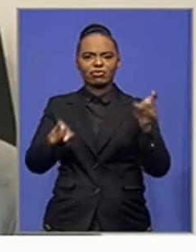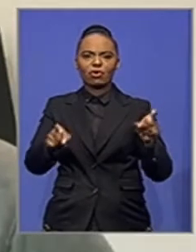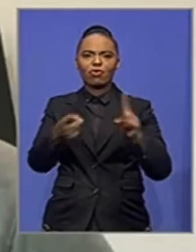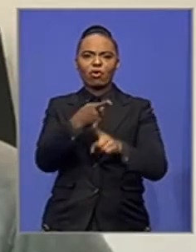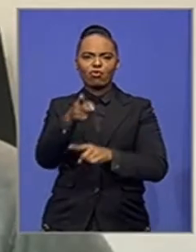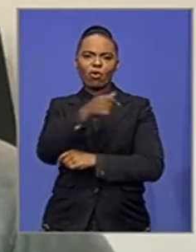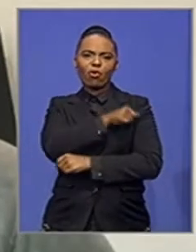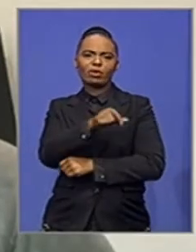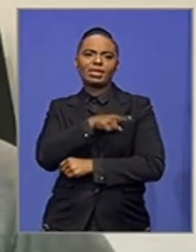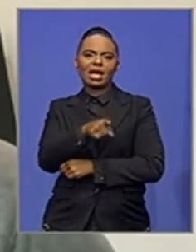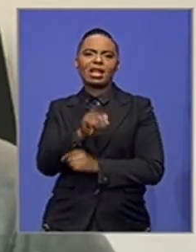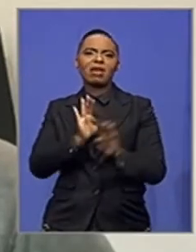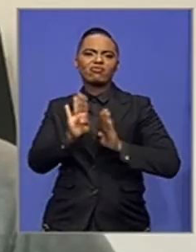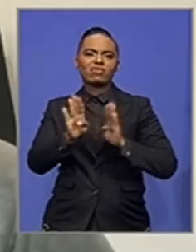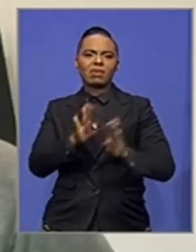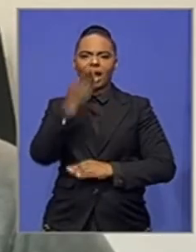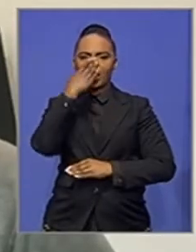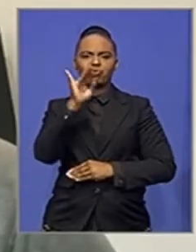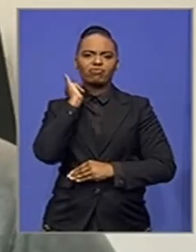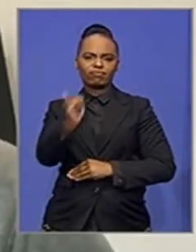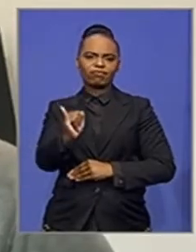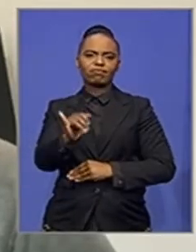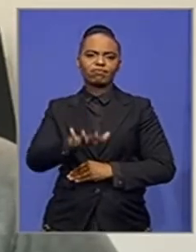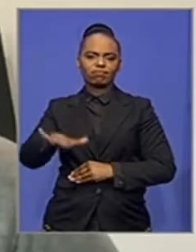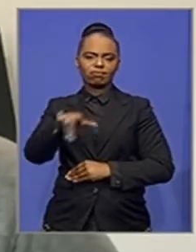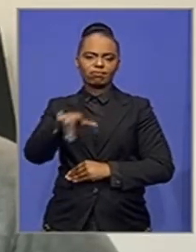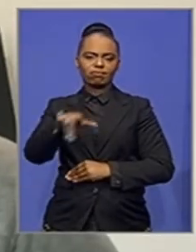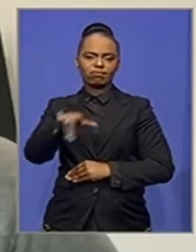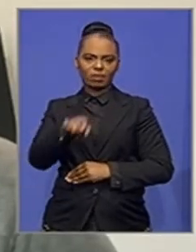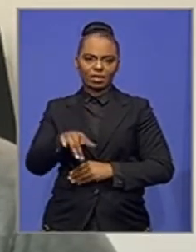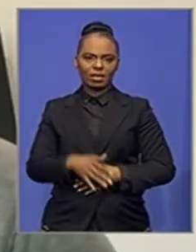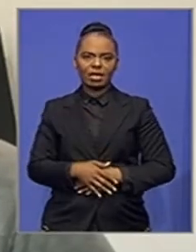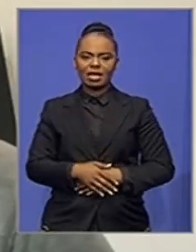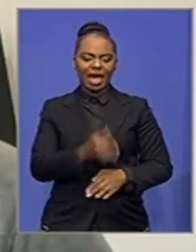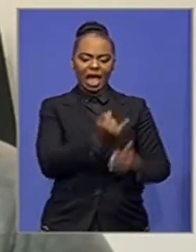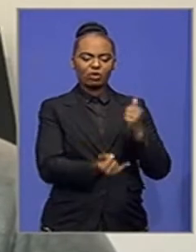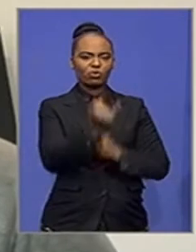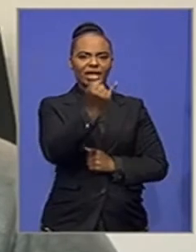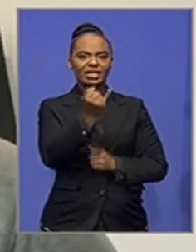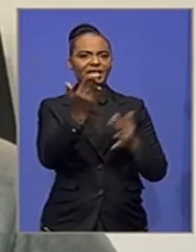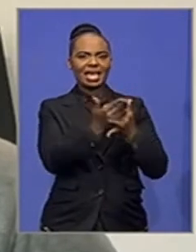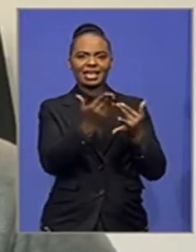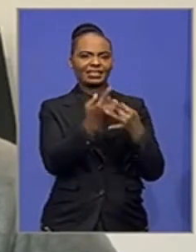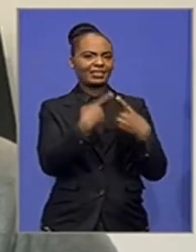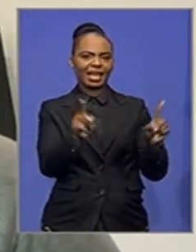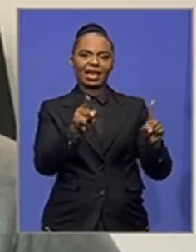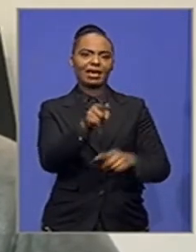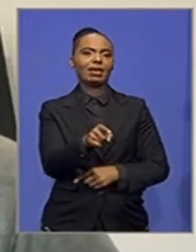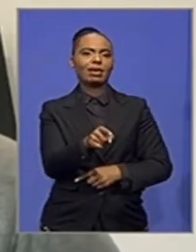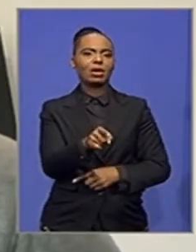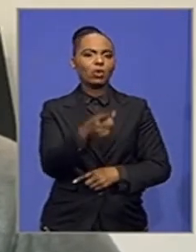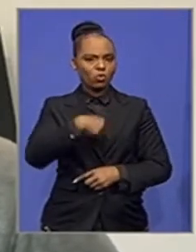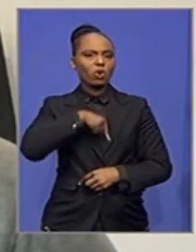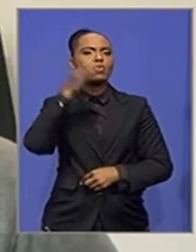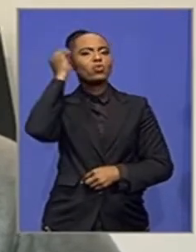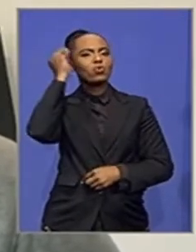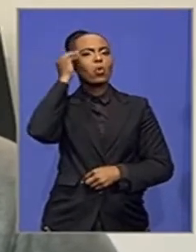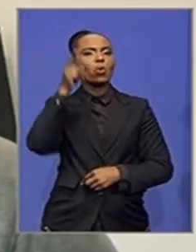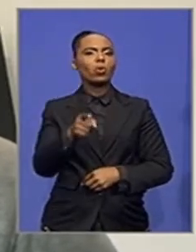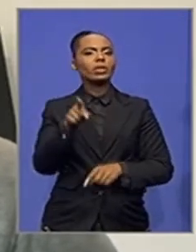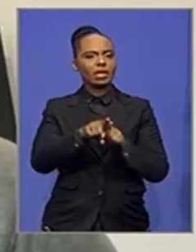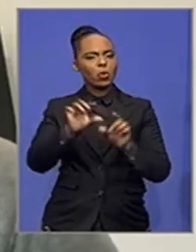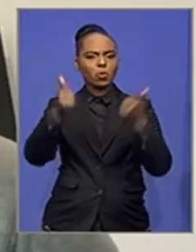to try and position this as an isolated case, and we know that it's not. And we also want to acknowledge the good